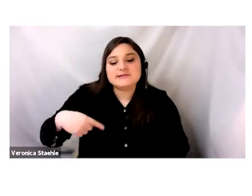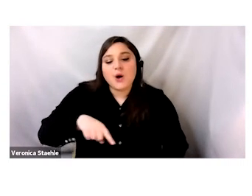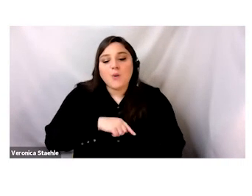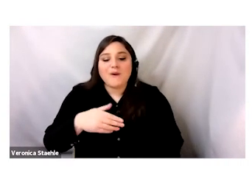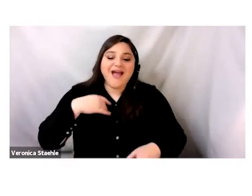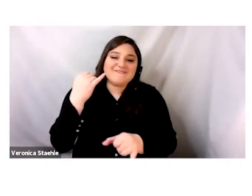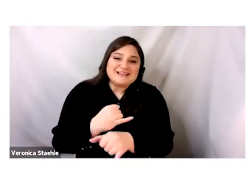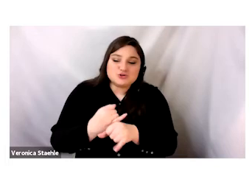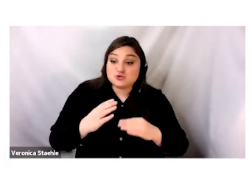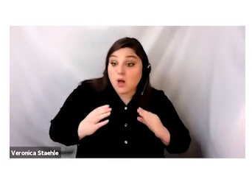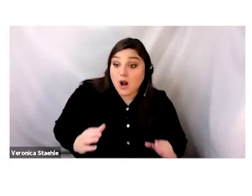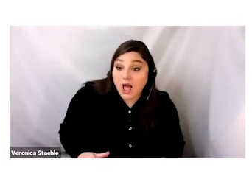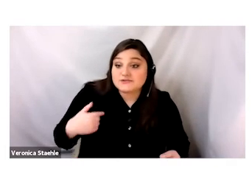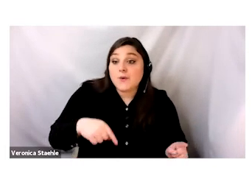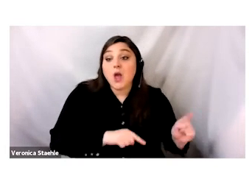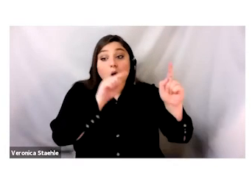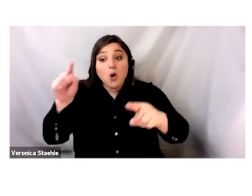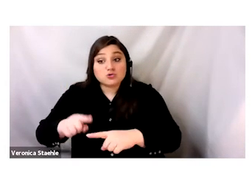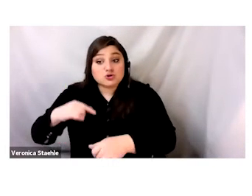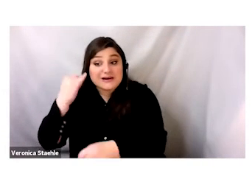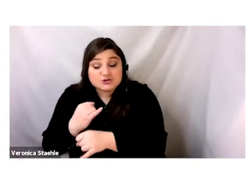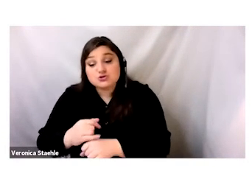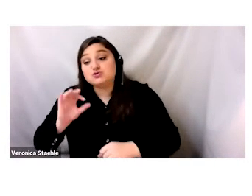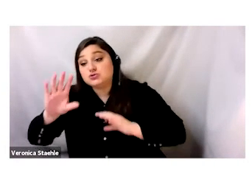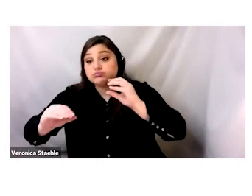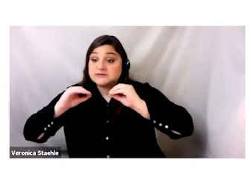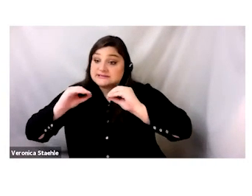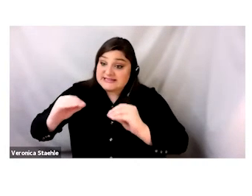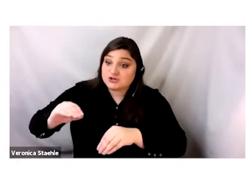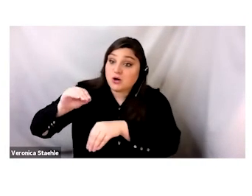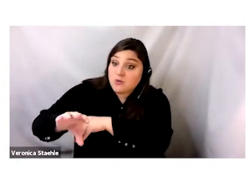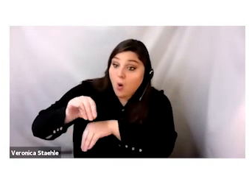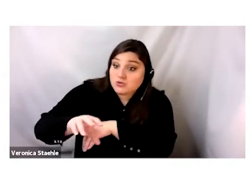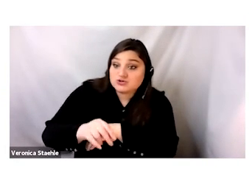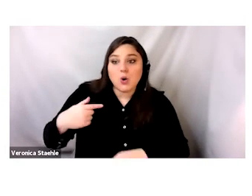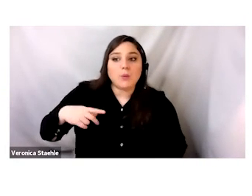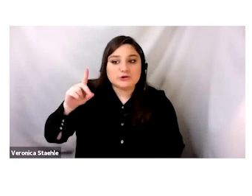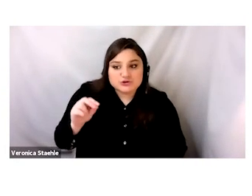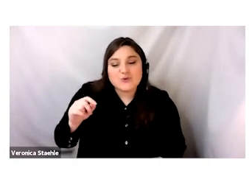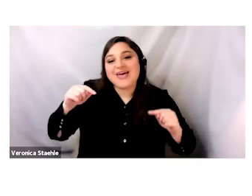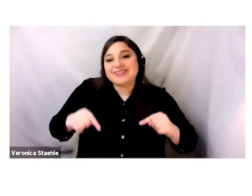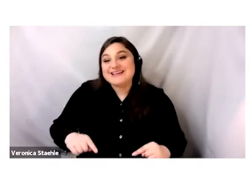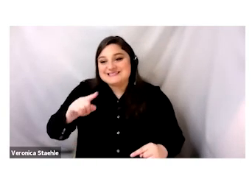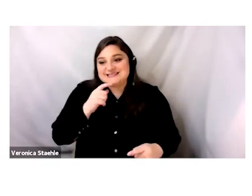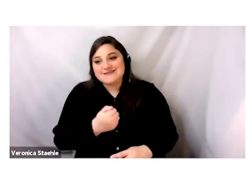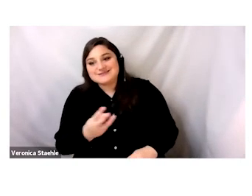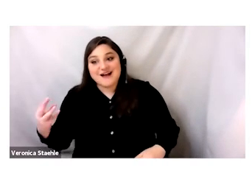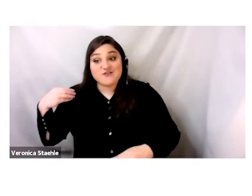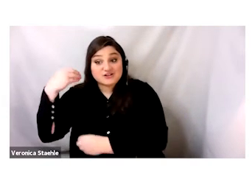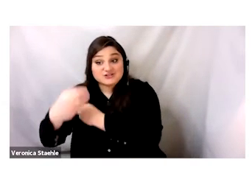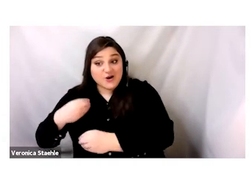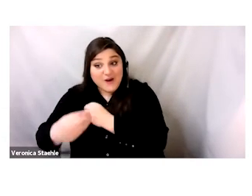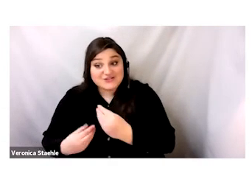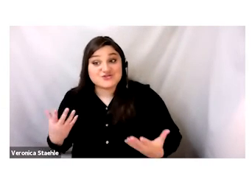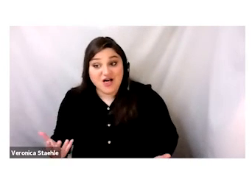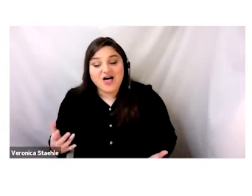and institutional coaching, because again, this work is intergenerational. And for us, when we're talking about equitable outcomes, we are looking at it through